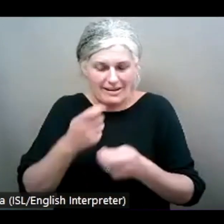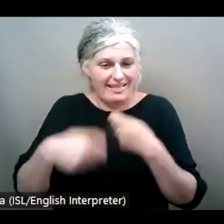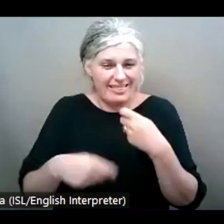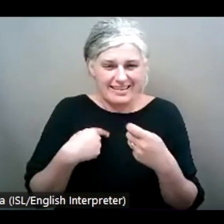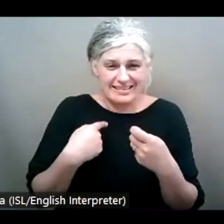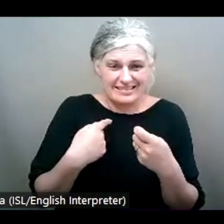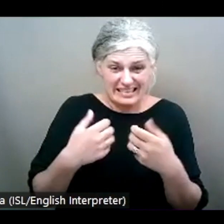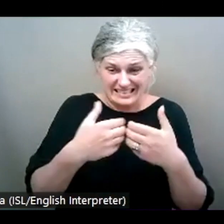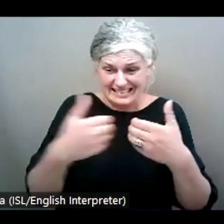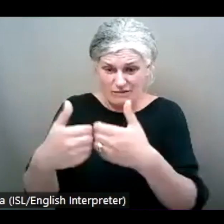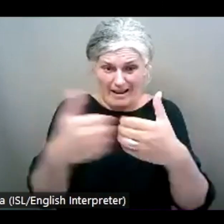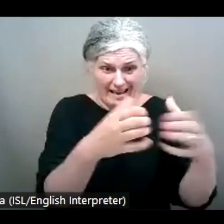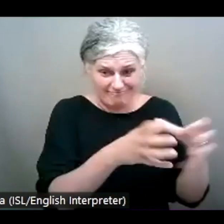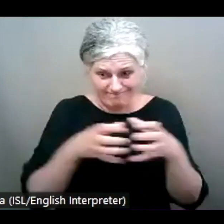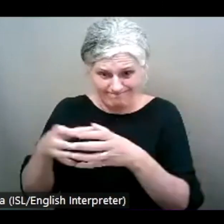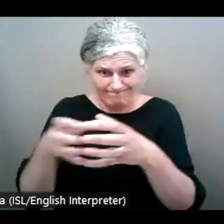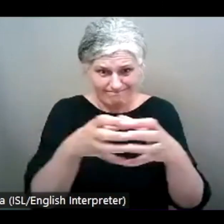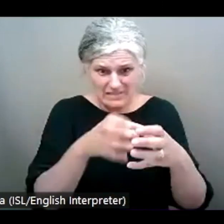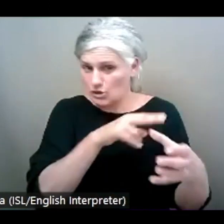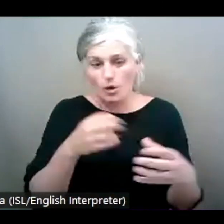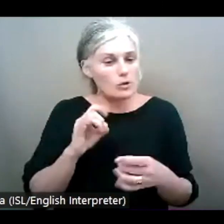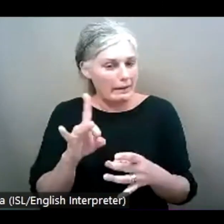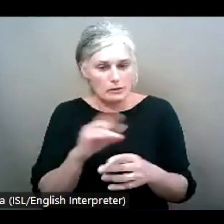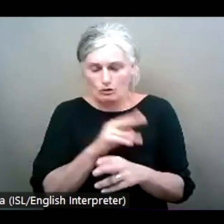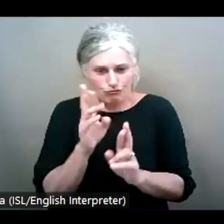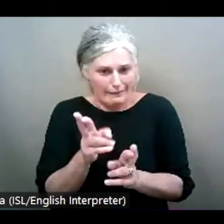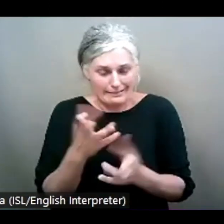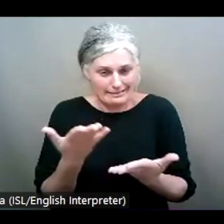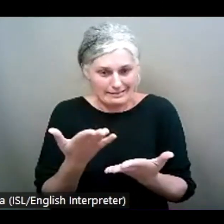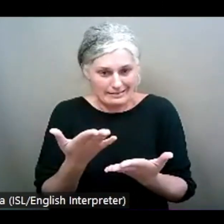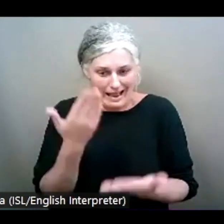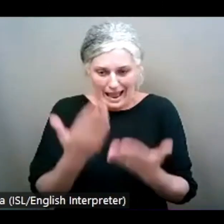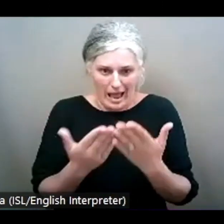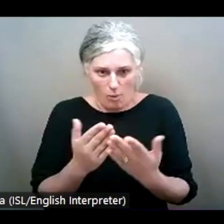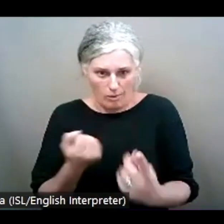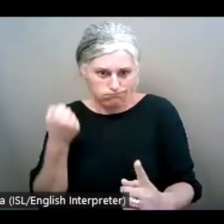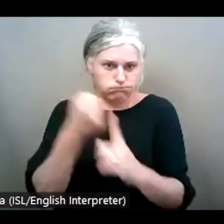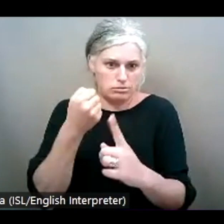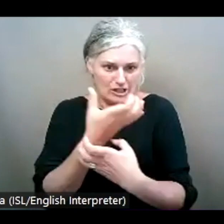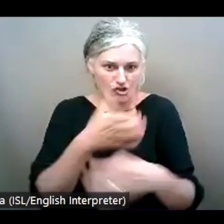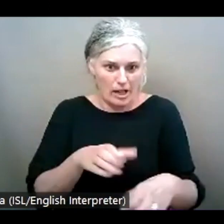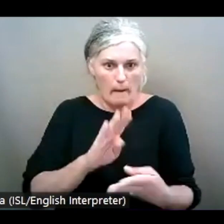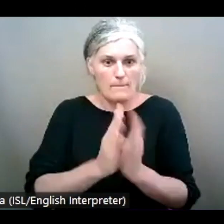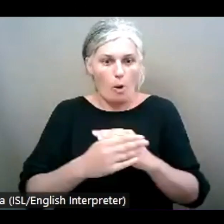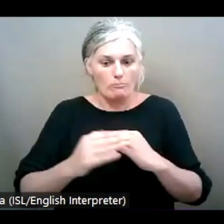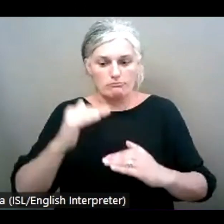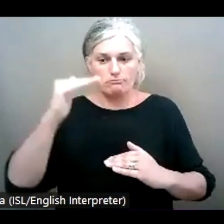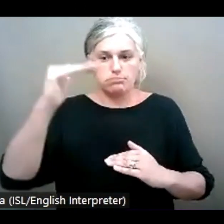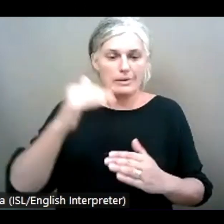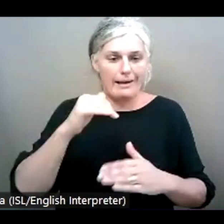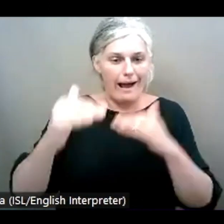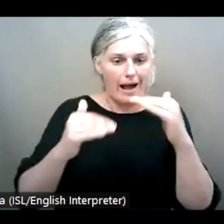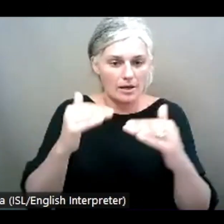it's segregation, and it's not okay. And how is this going to impact your child when they're an adult? You know, like, it's one thing when